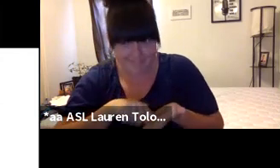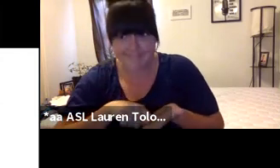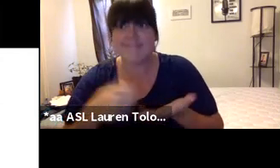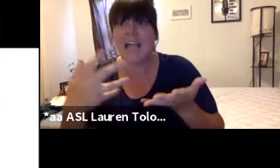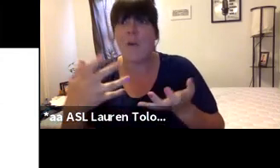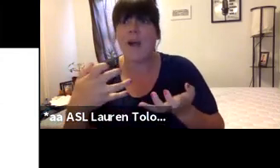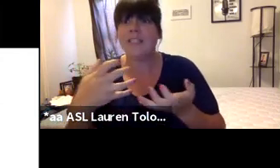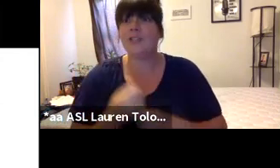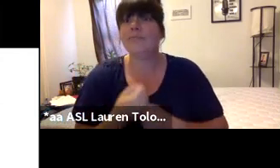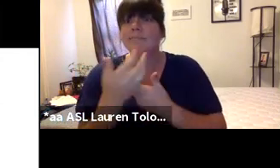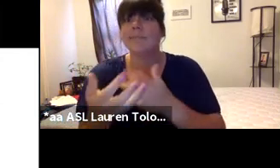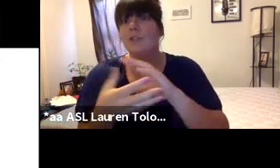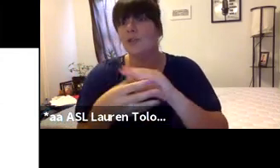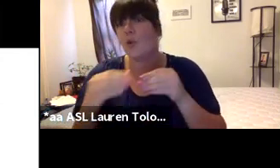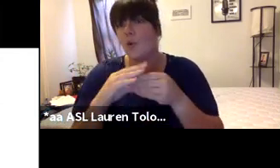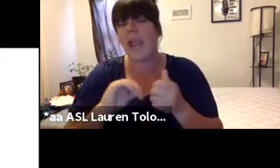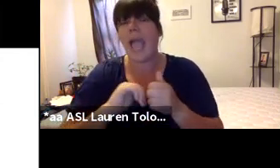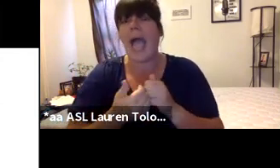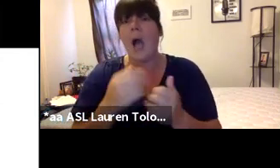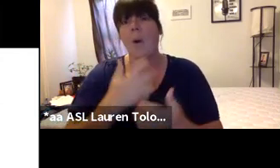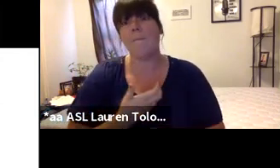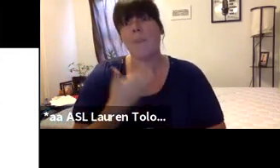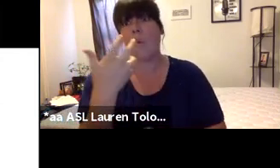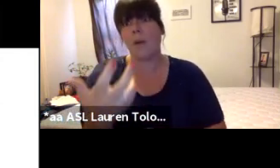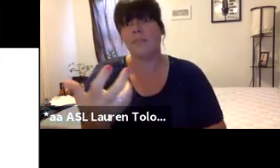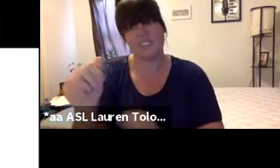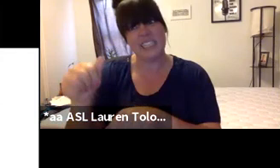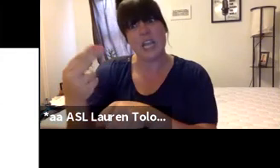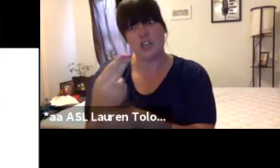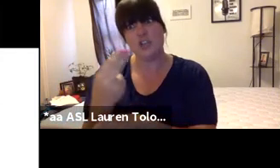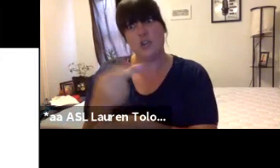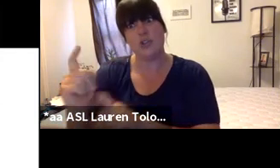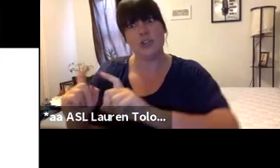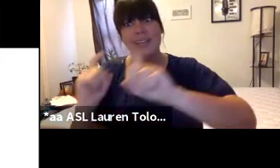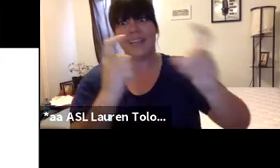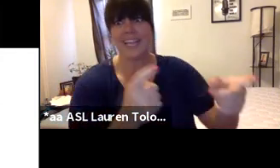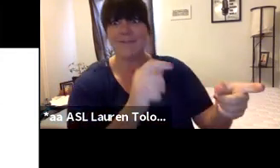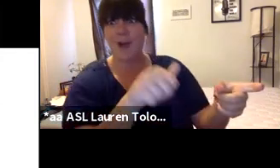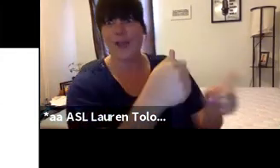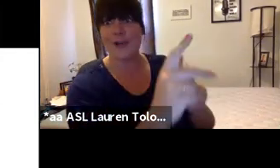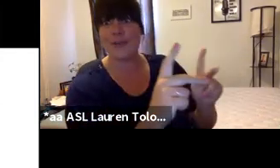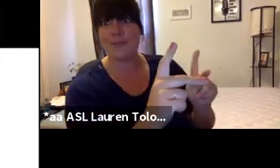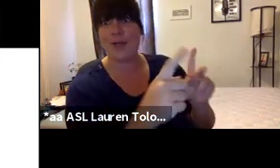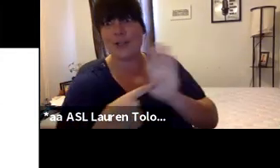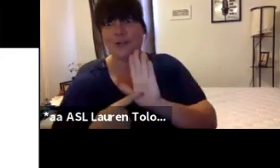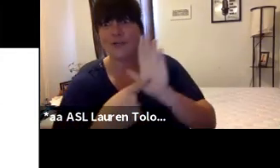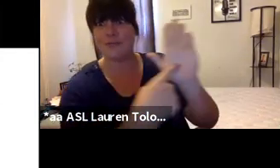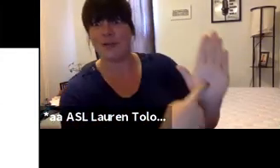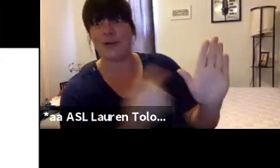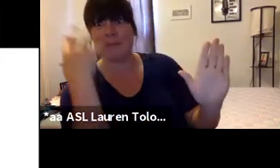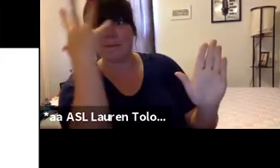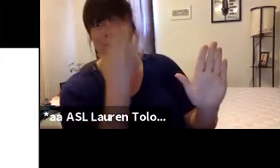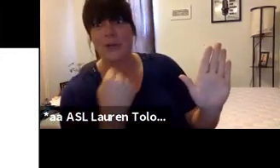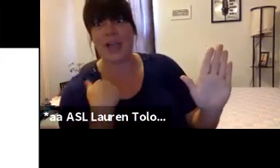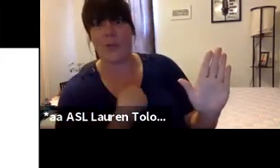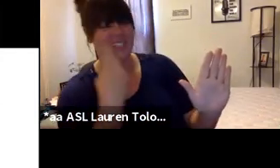how poems can be used as gifts to other people to mirror the beauty that we see in